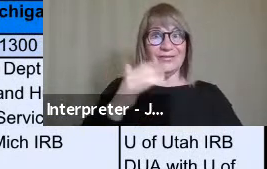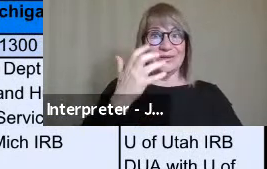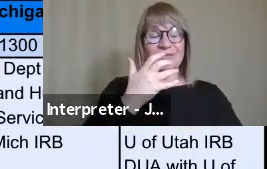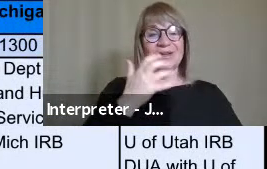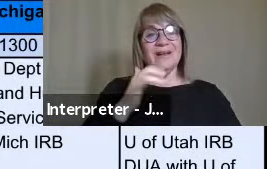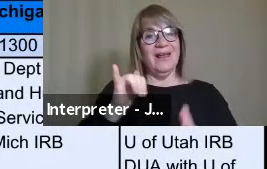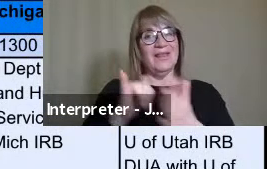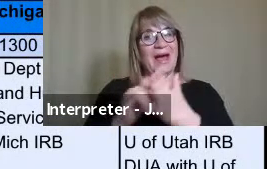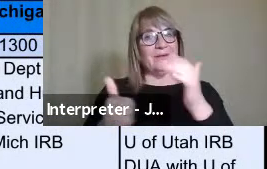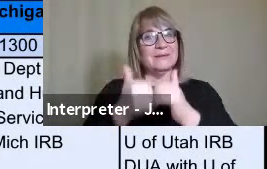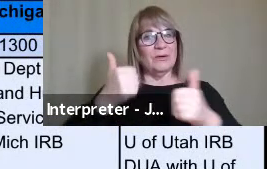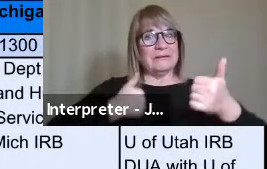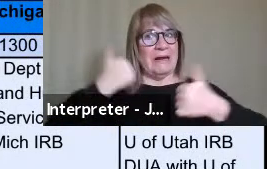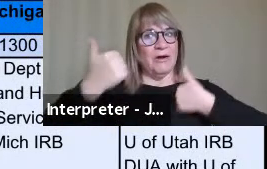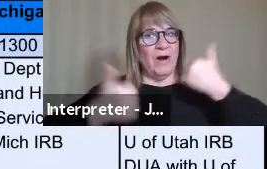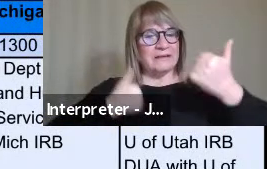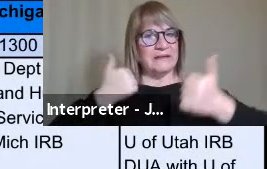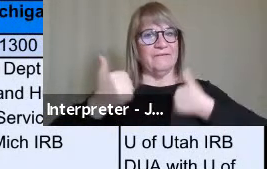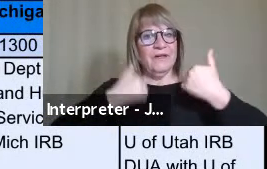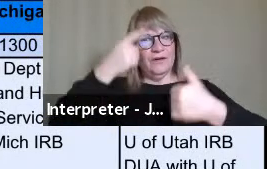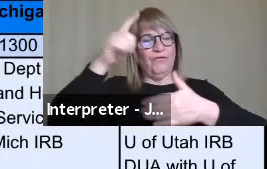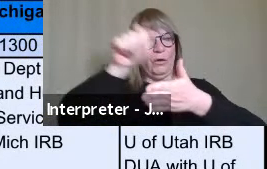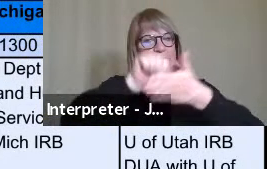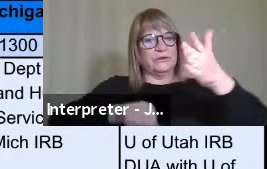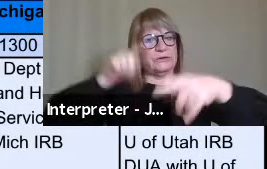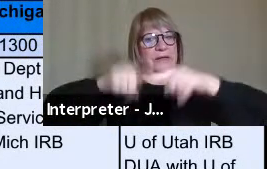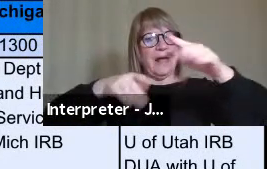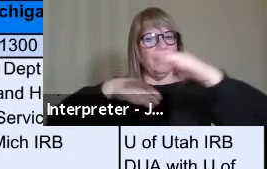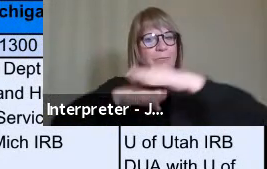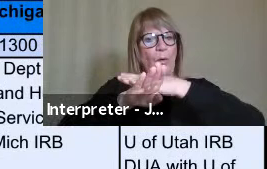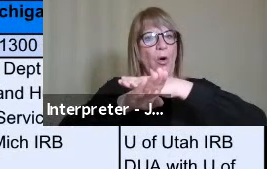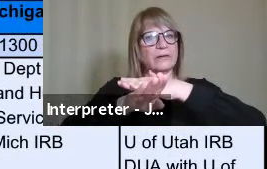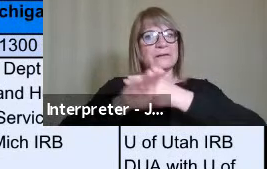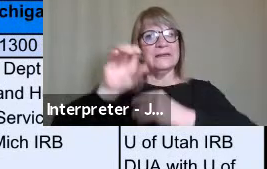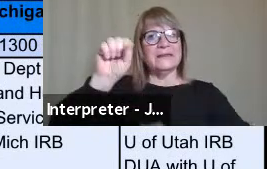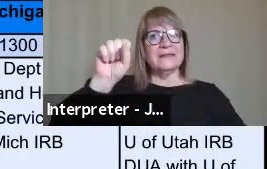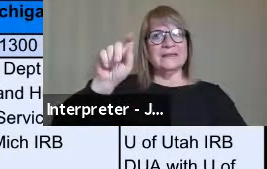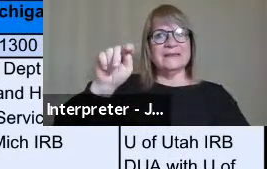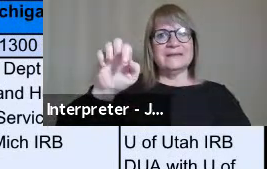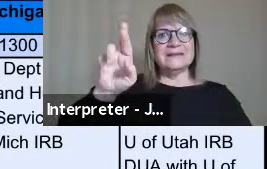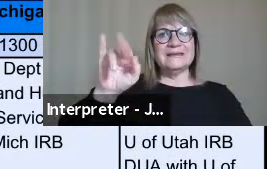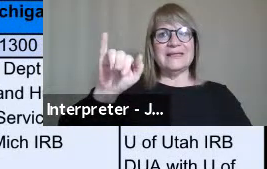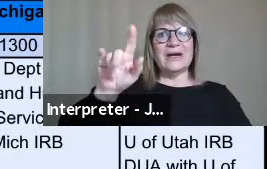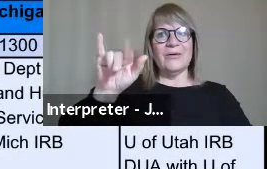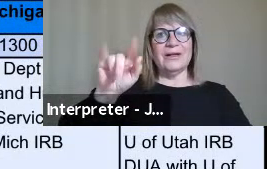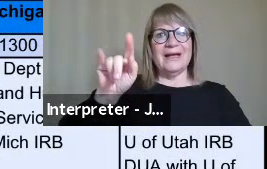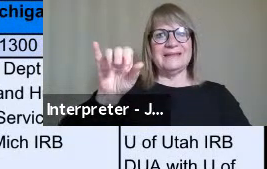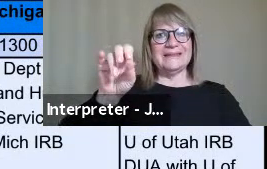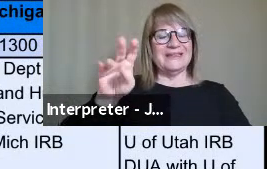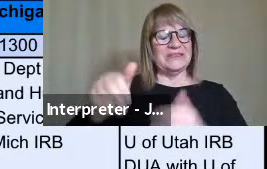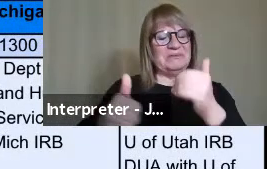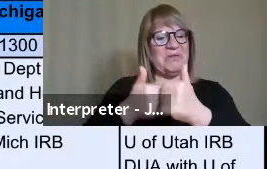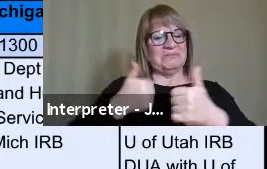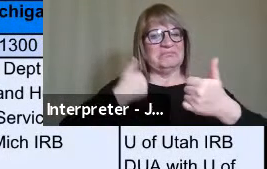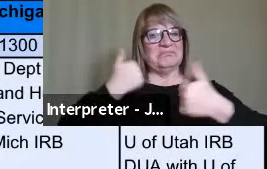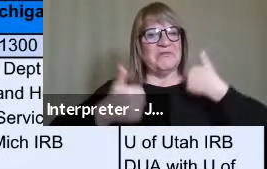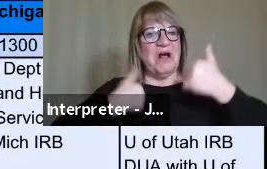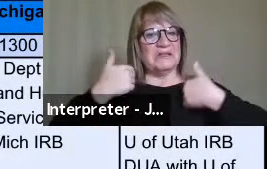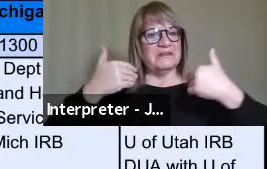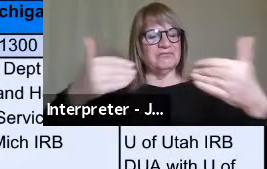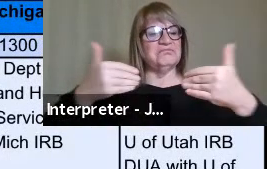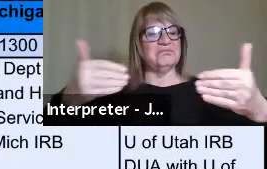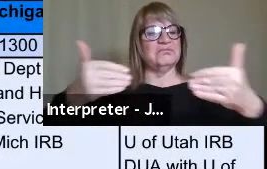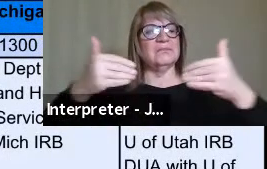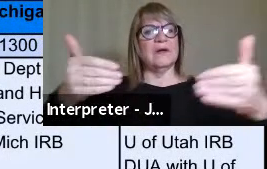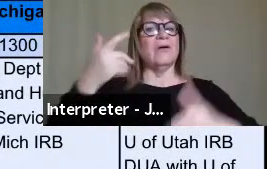aggressive implementation review implement of eugenic sterilization in the united states um we'll talk more at the